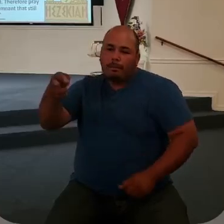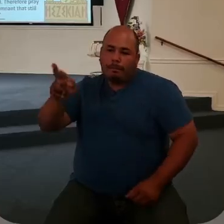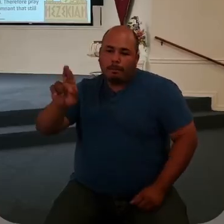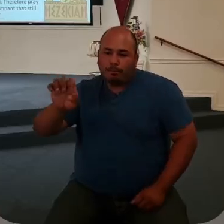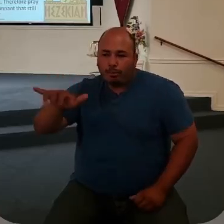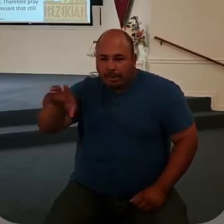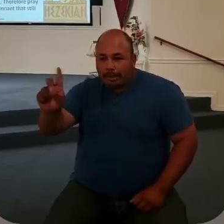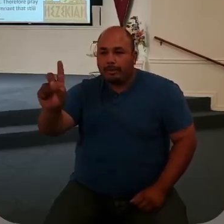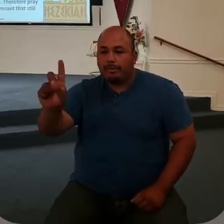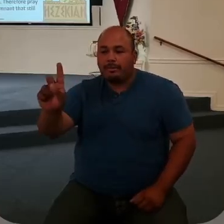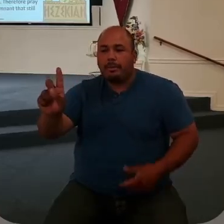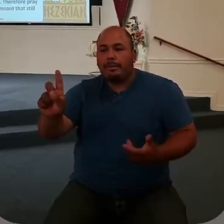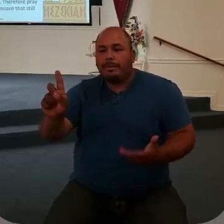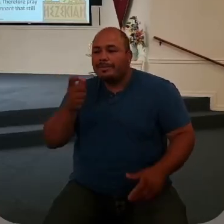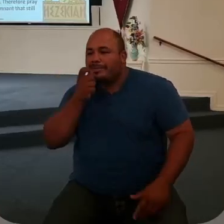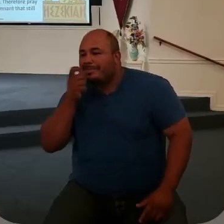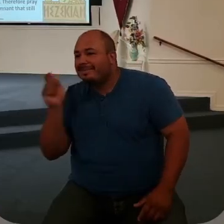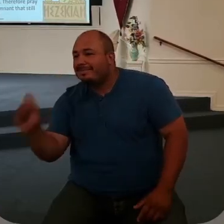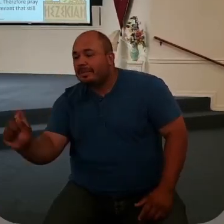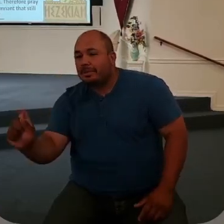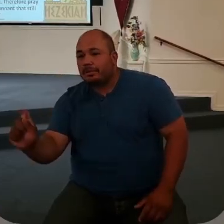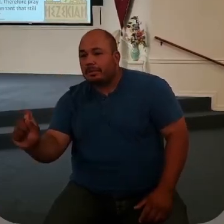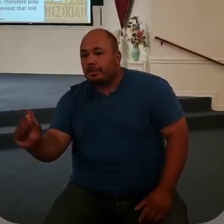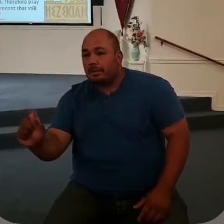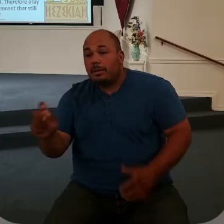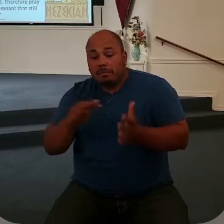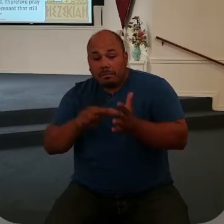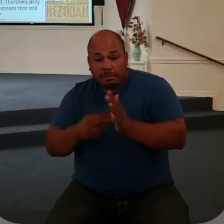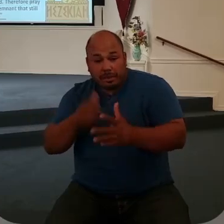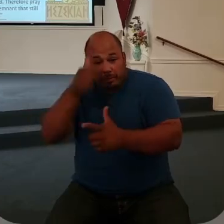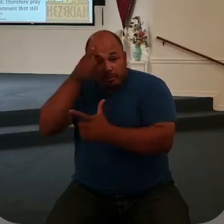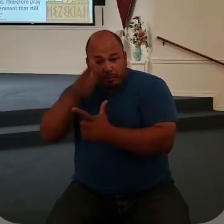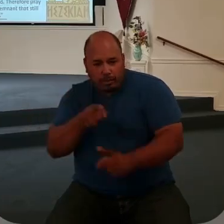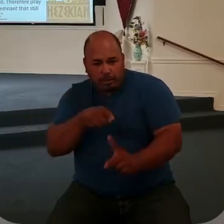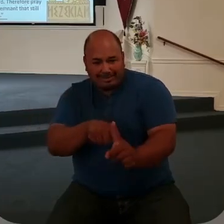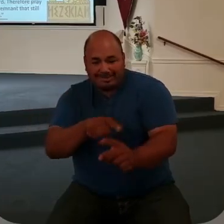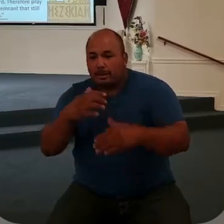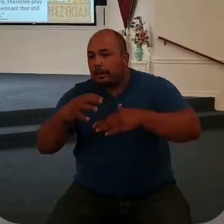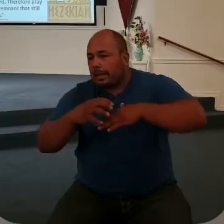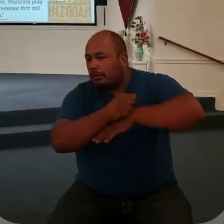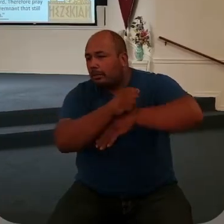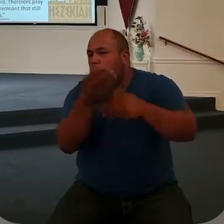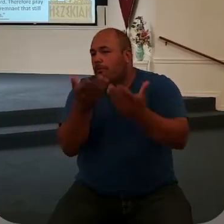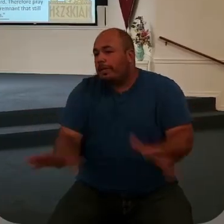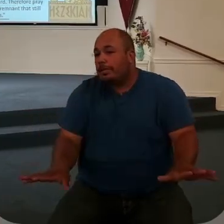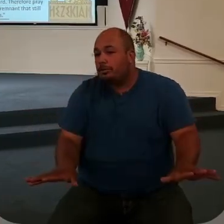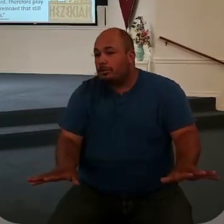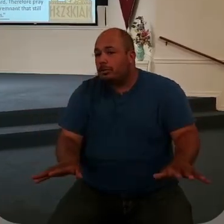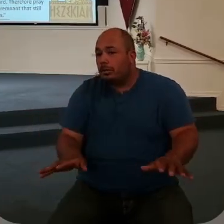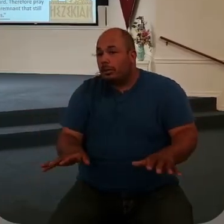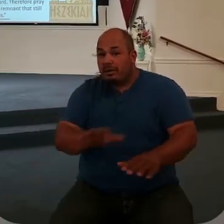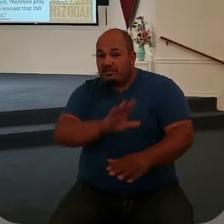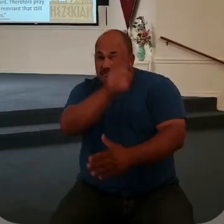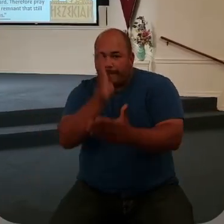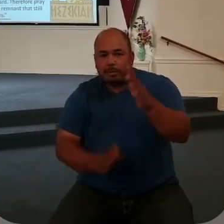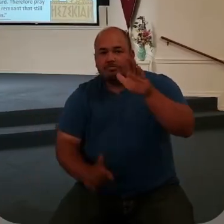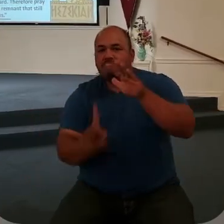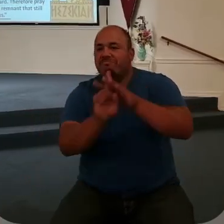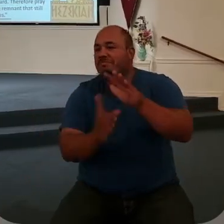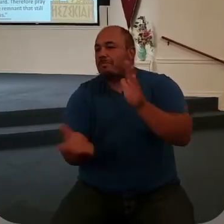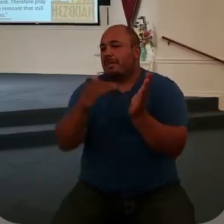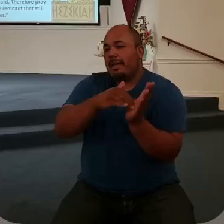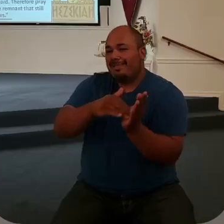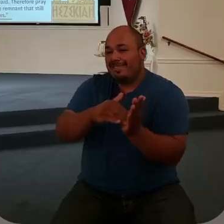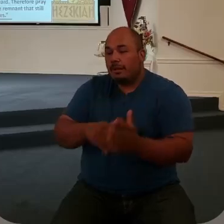praying until my brother was well and the cancer was gone, and praise God, it's never come back. And Mom and Dad, they both got new and